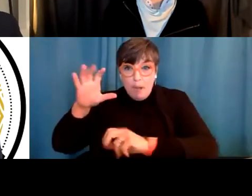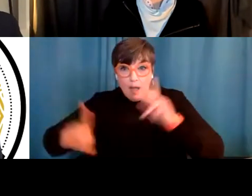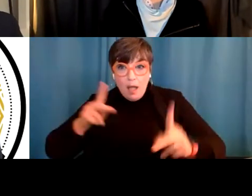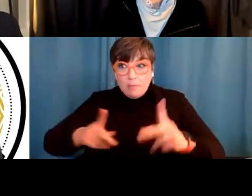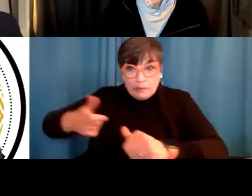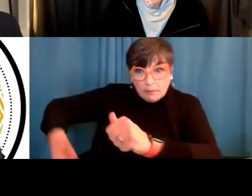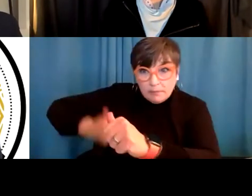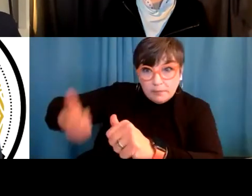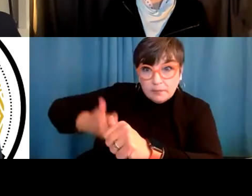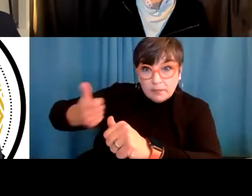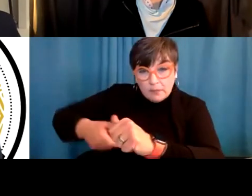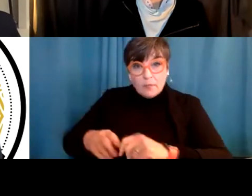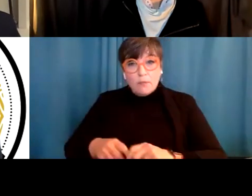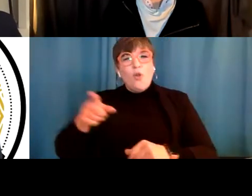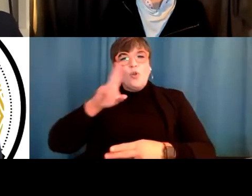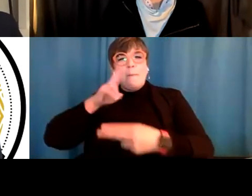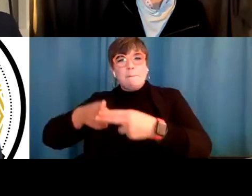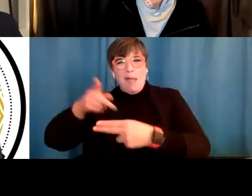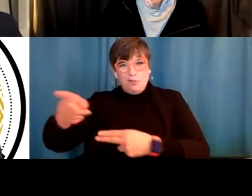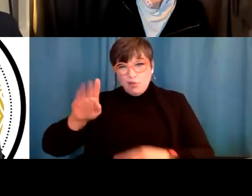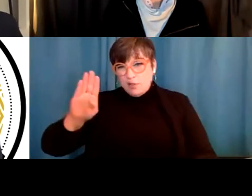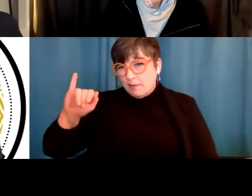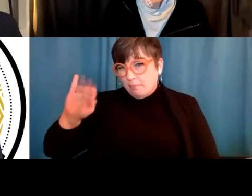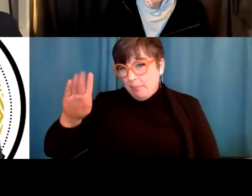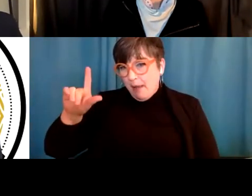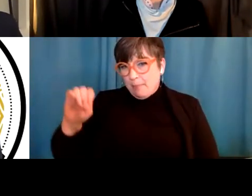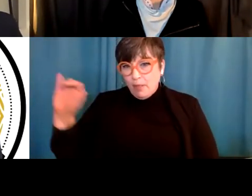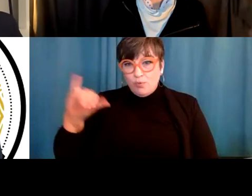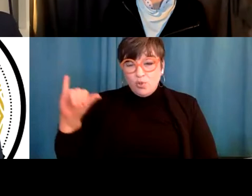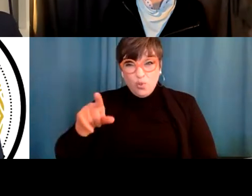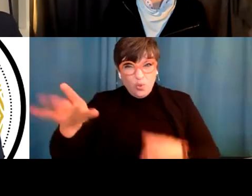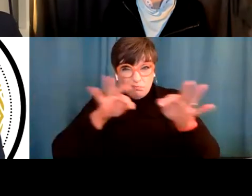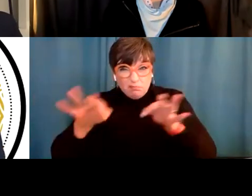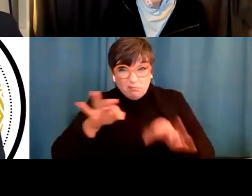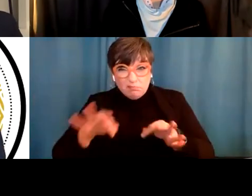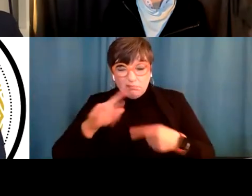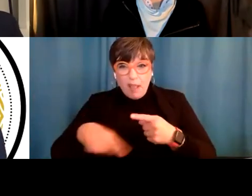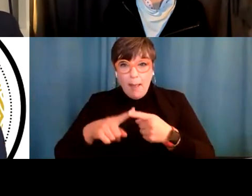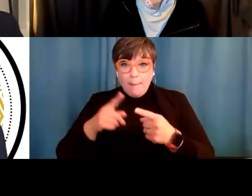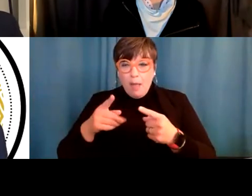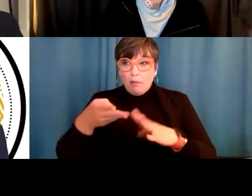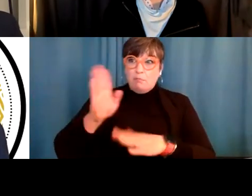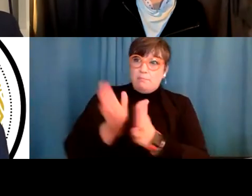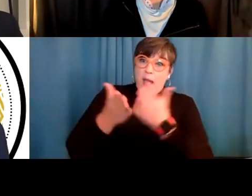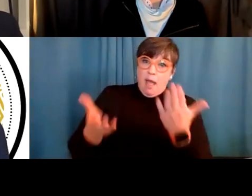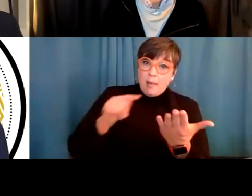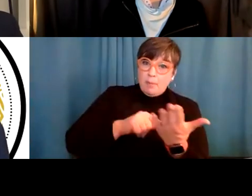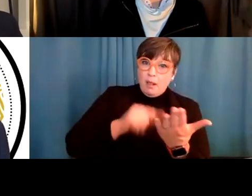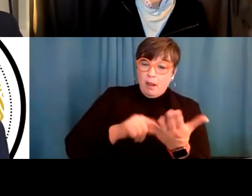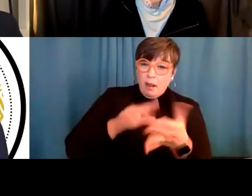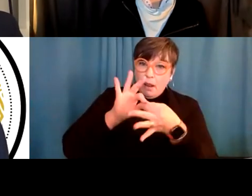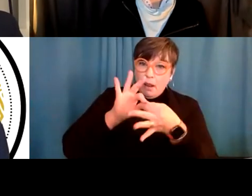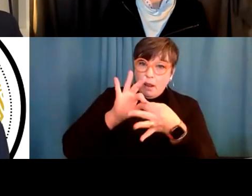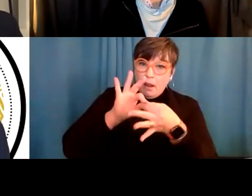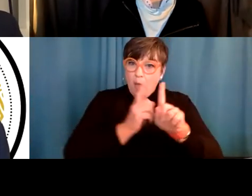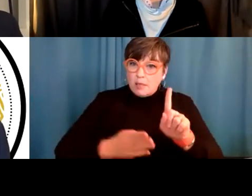reminded me, since you also mentioned the Bible, Professor Williams, of the biblical description of the Apostle Peter